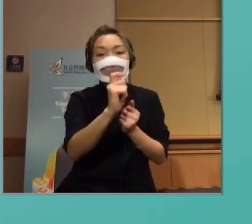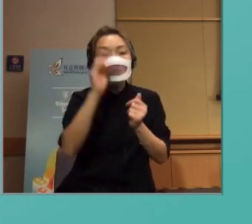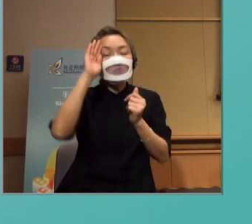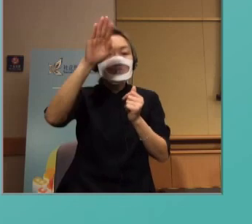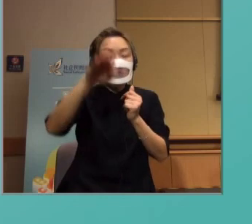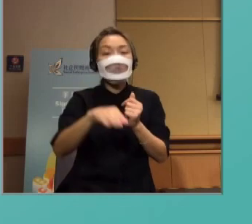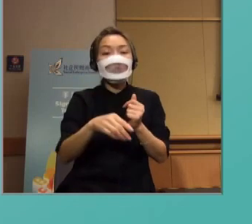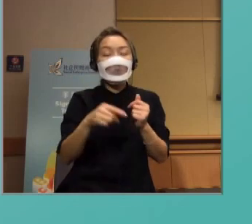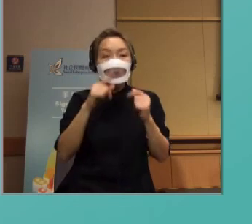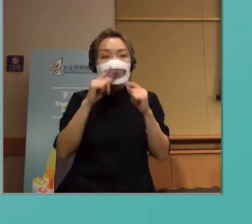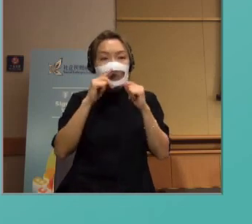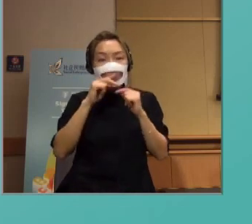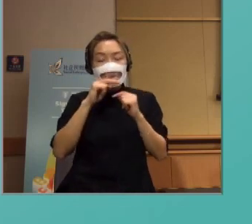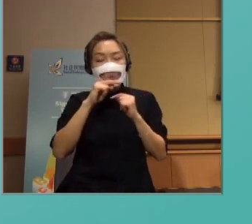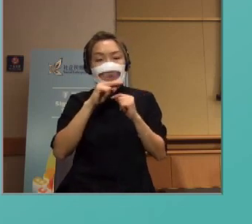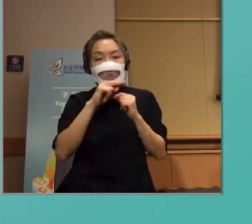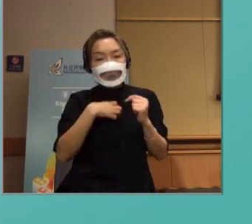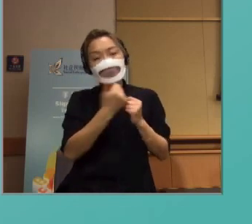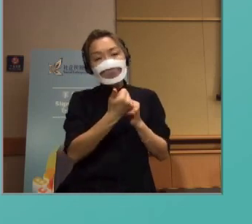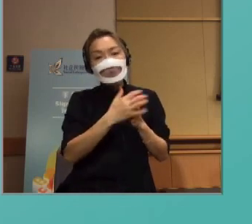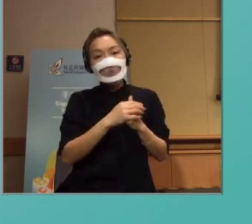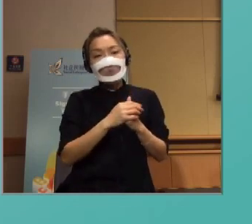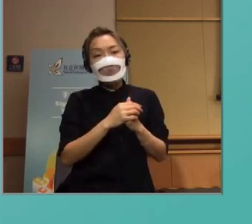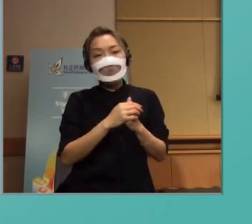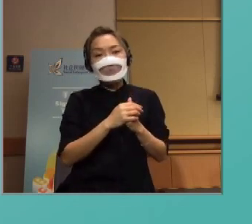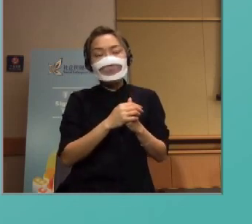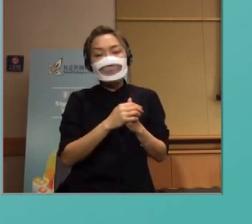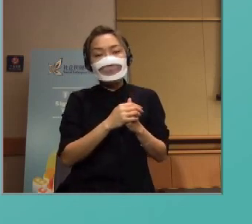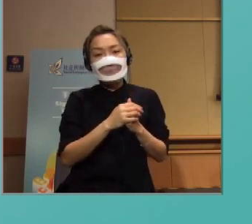of NFTs as separate from crypto.